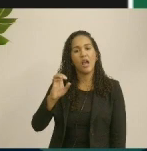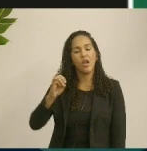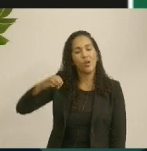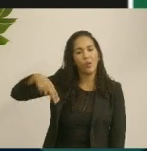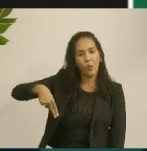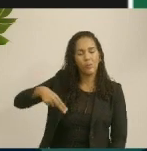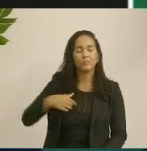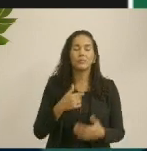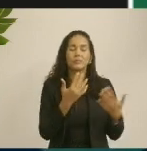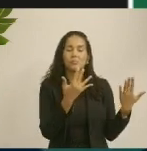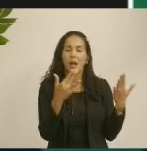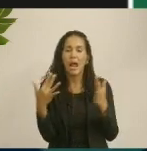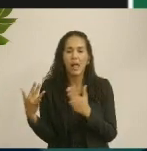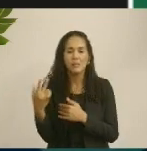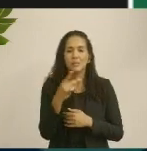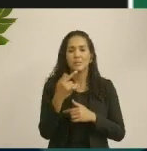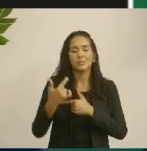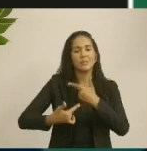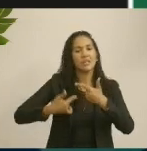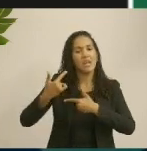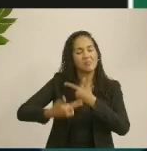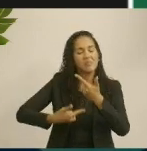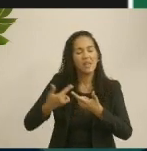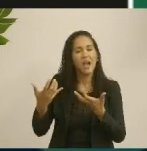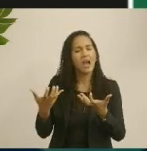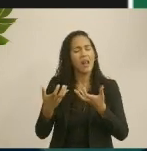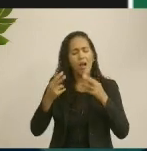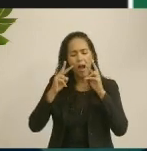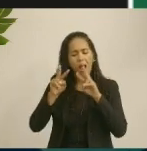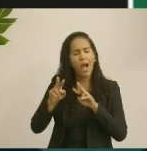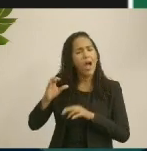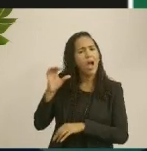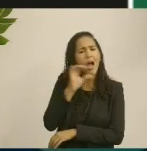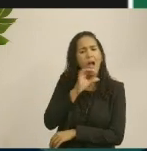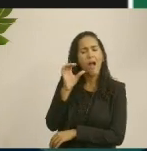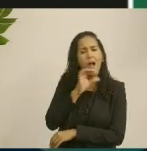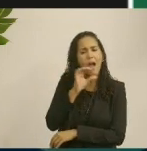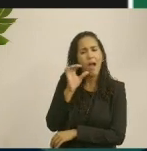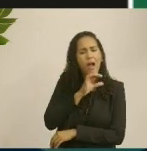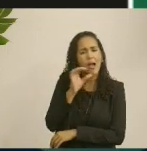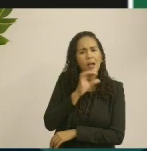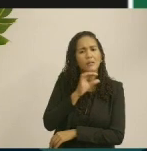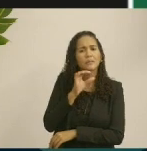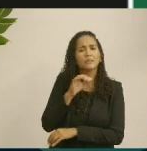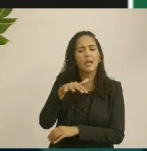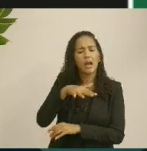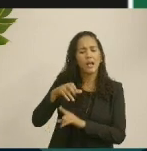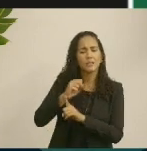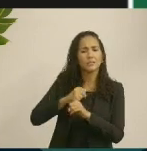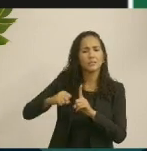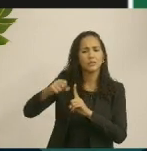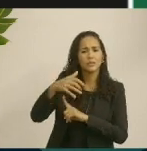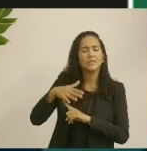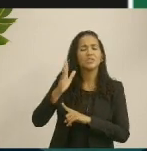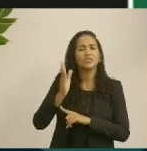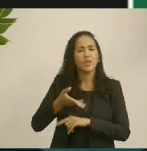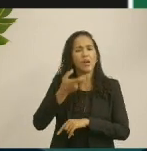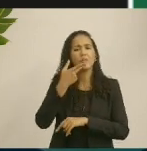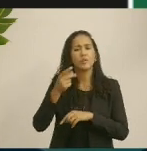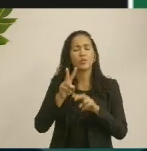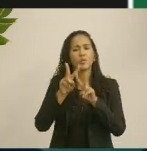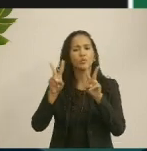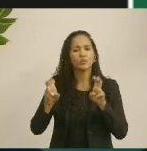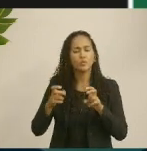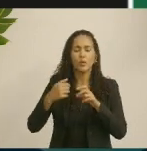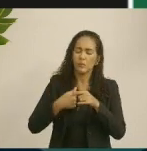work. I want us to look very briefly at the social science component of this. Maria Elena already talked about this, how to build trusted